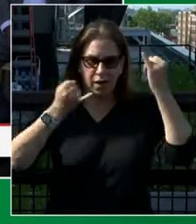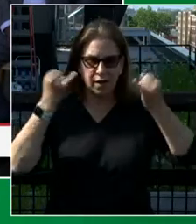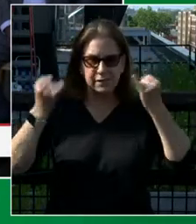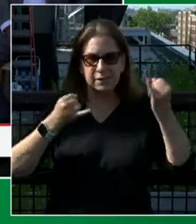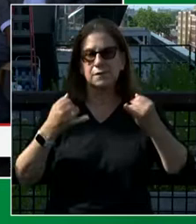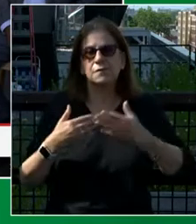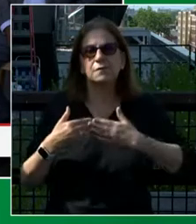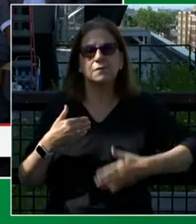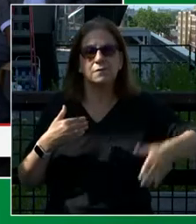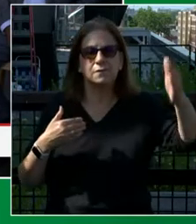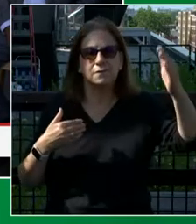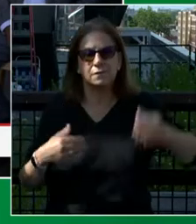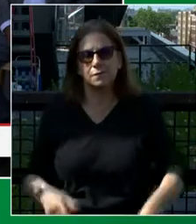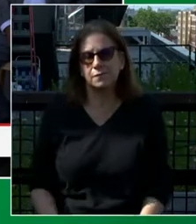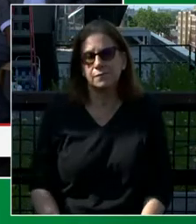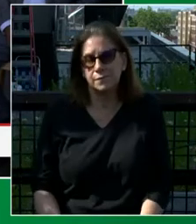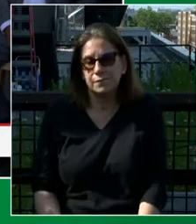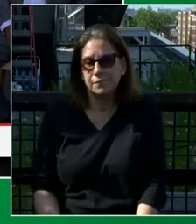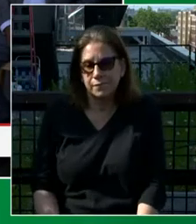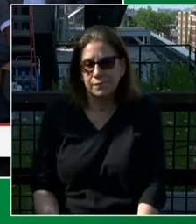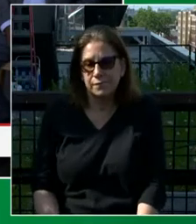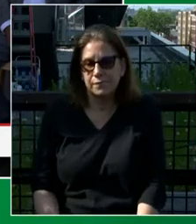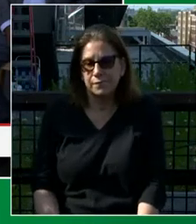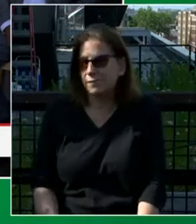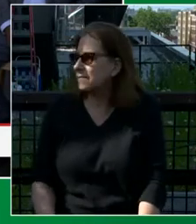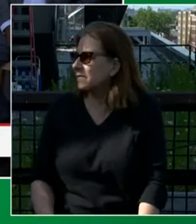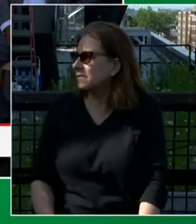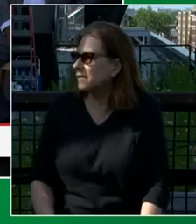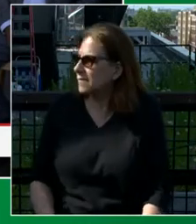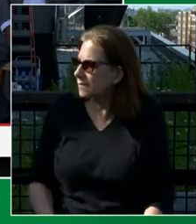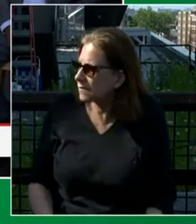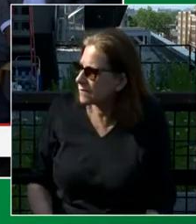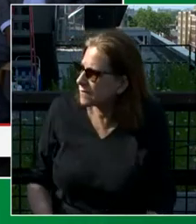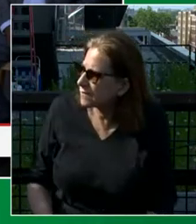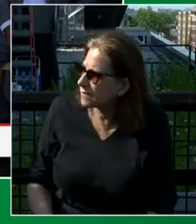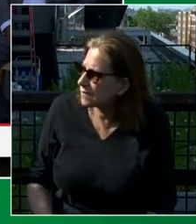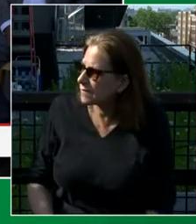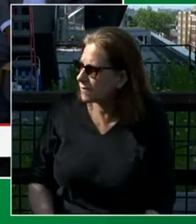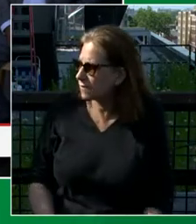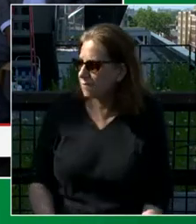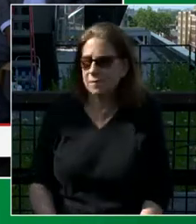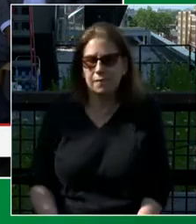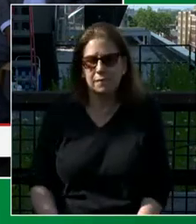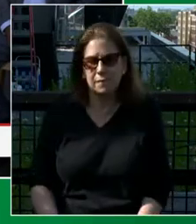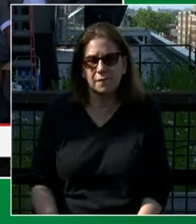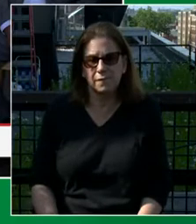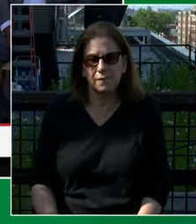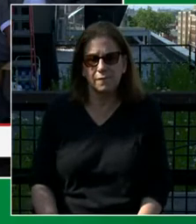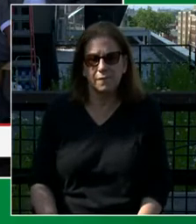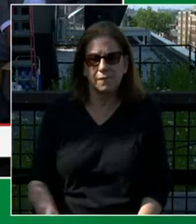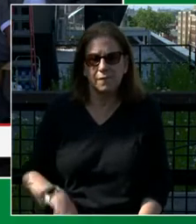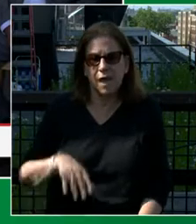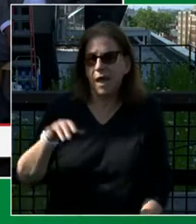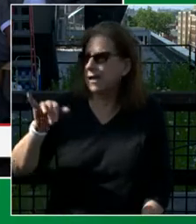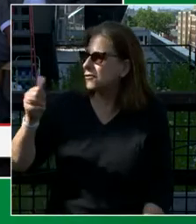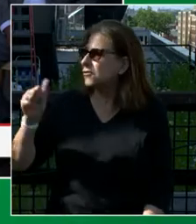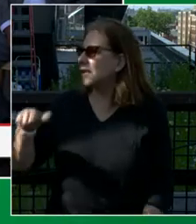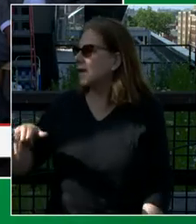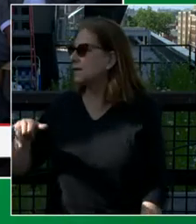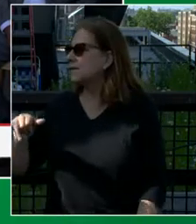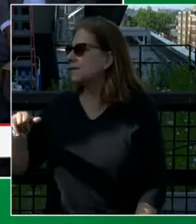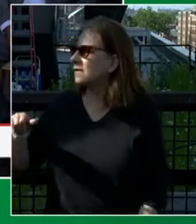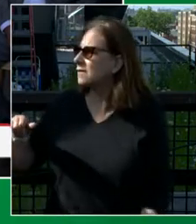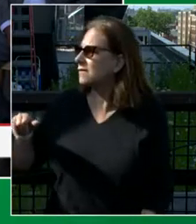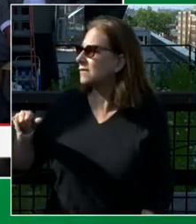the pandemic? And so I don't know, Ajay, if you have thought about how you kind of take this almost camaraderie that folks have